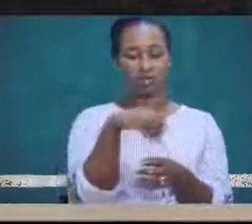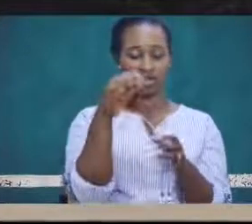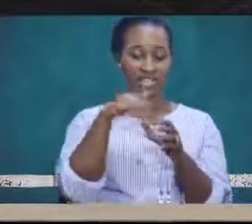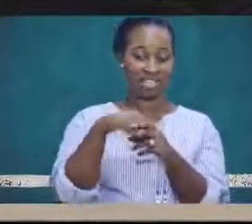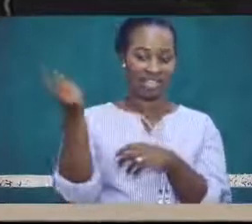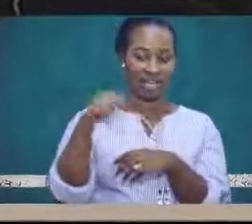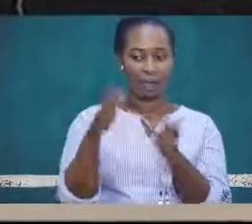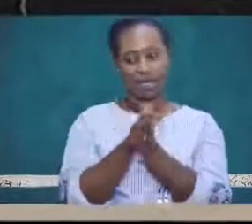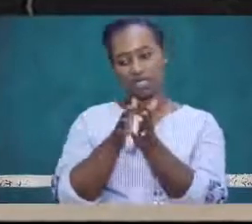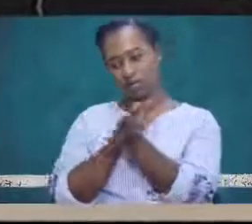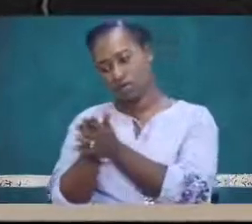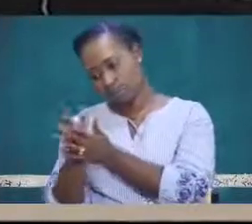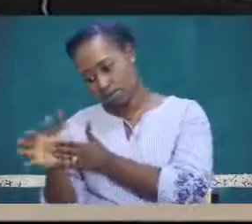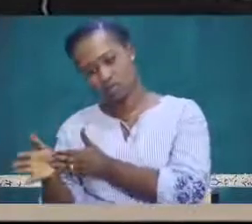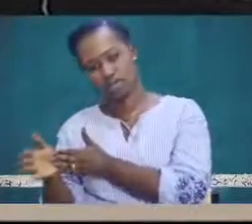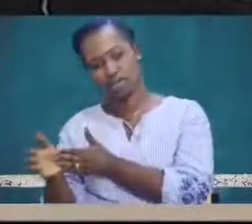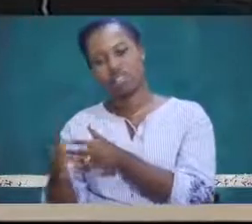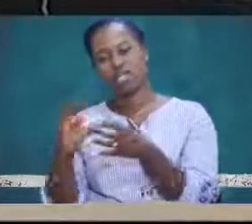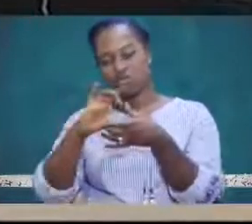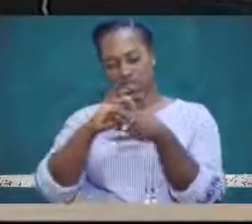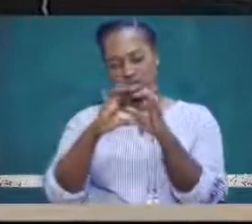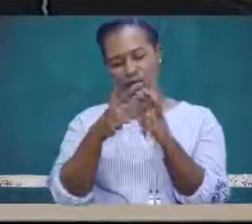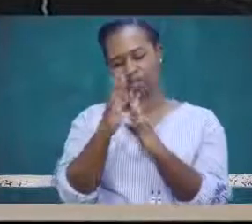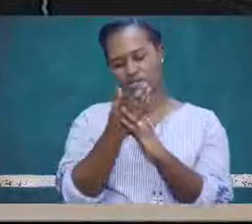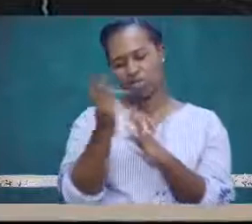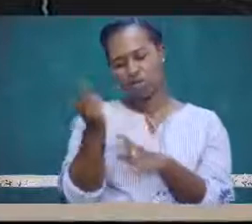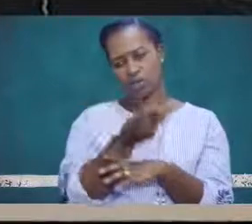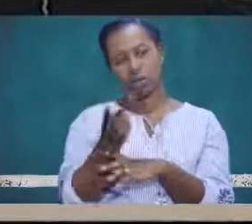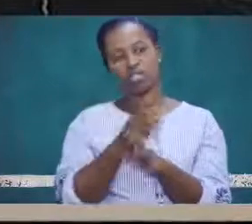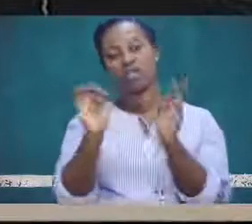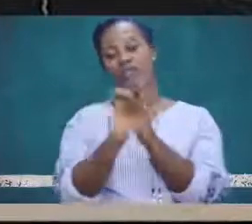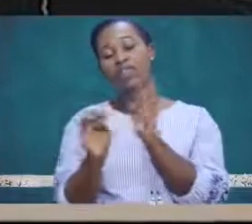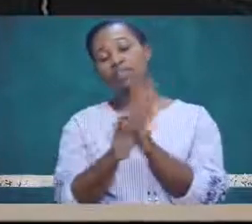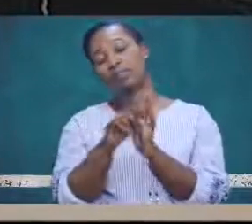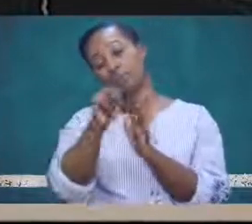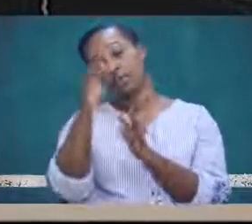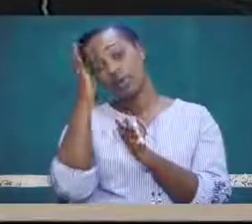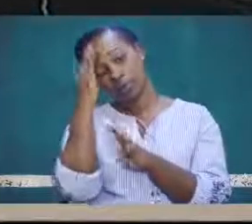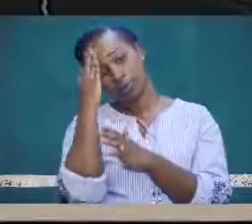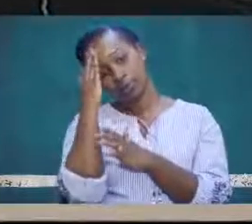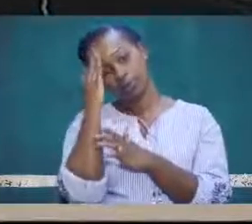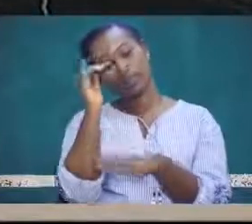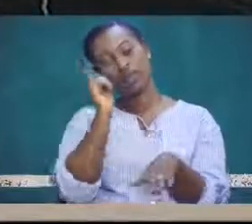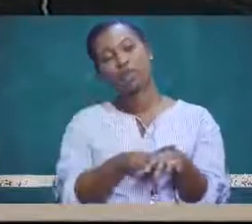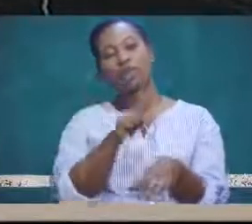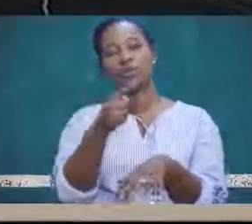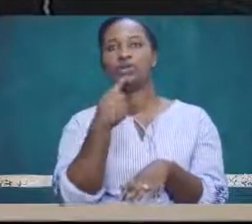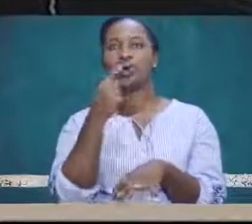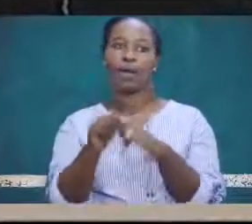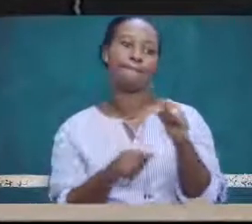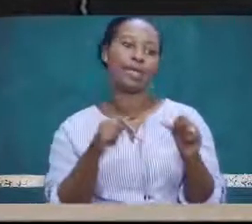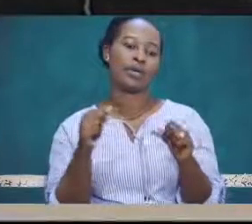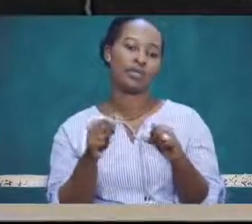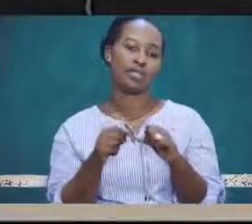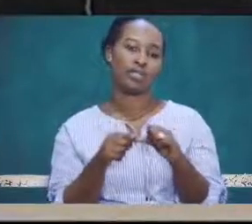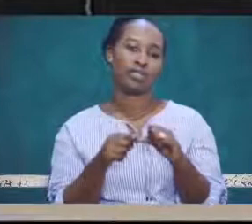expenditure. There is a relationship between those variables. For example, you know, when we talk about like the law of